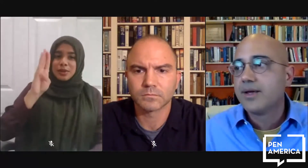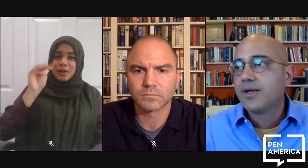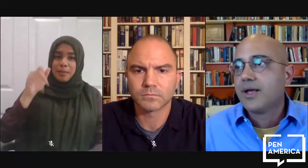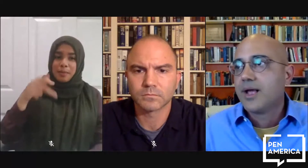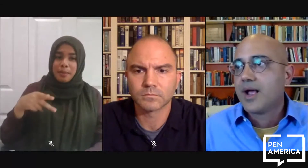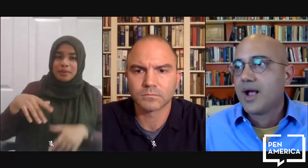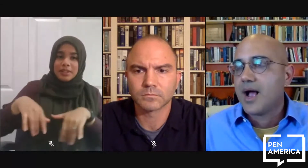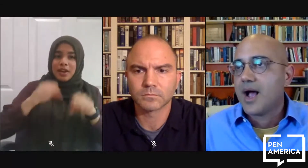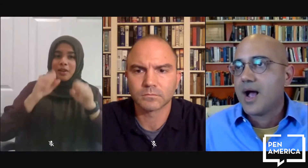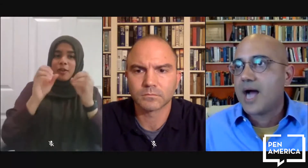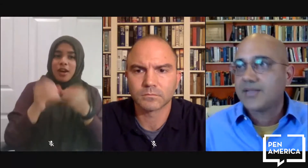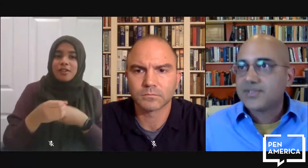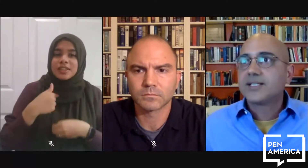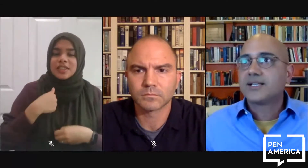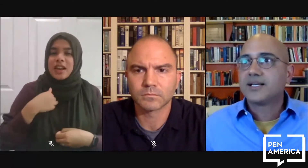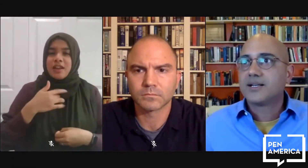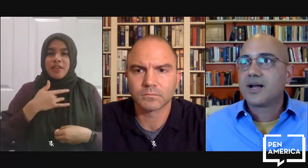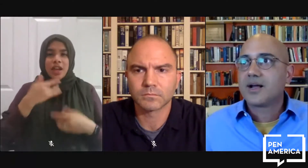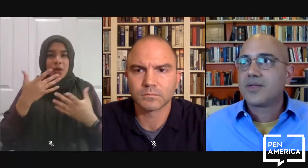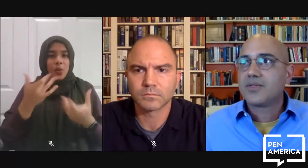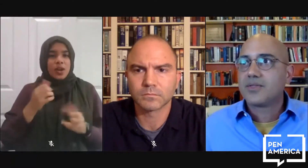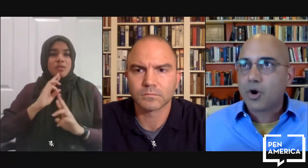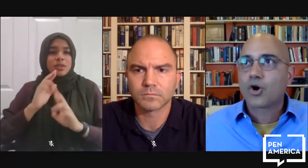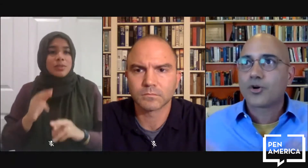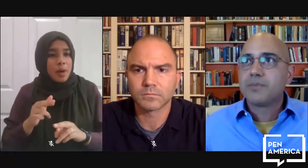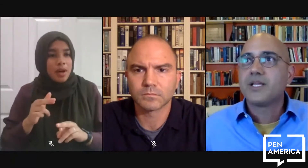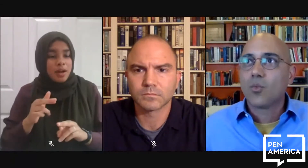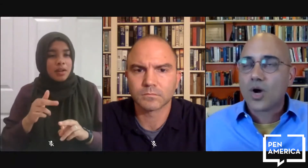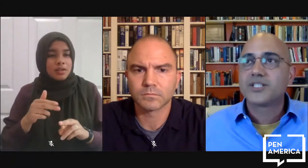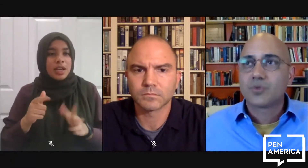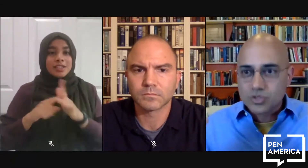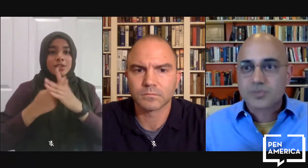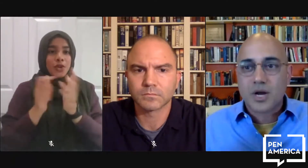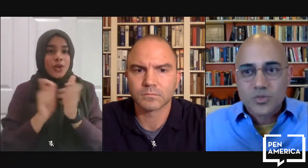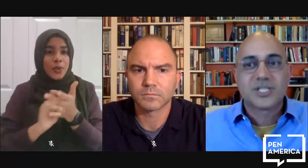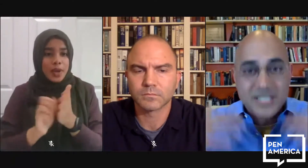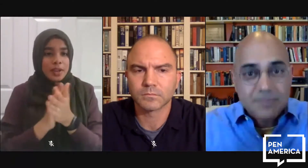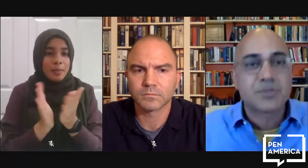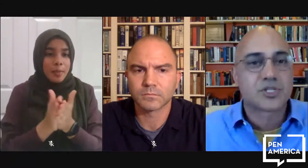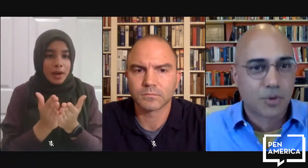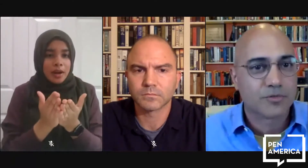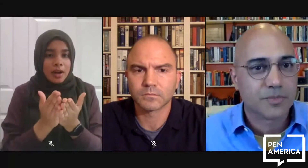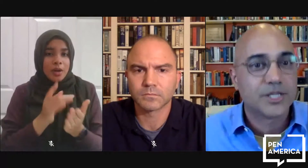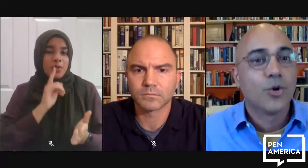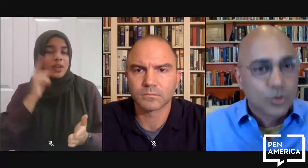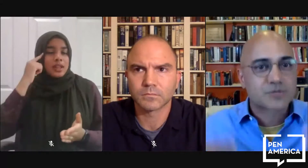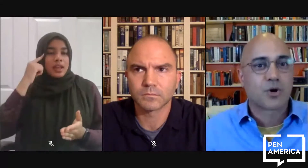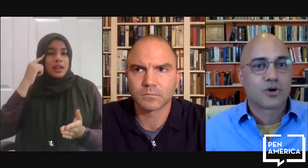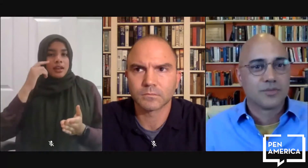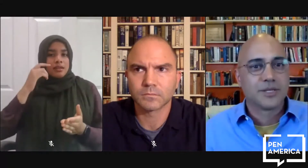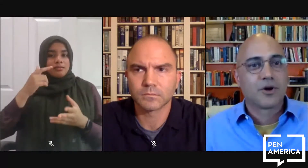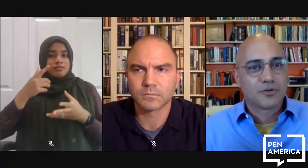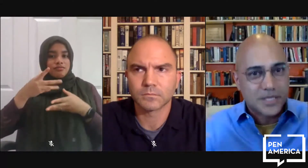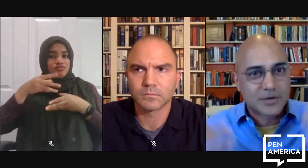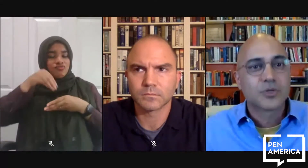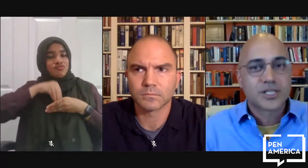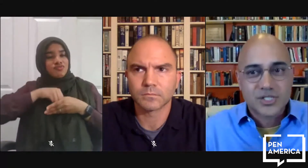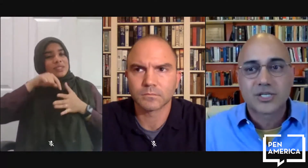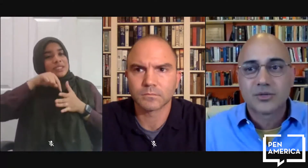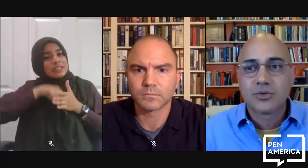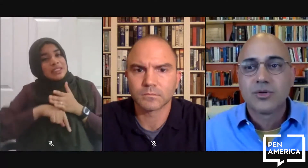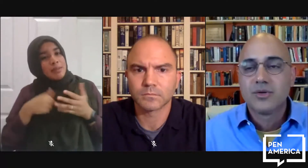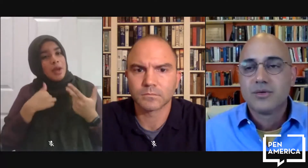And I think that the part of me that wanted to respond was the deepest part of me, the oldest part of me, the part of me that